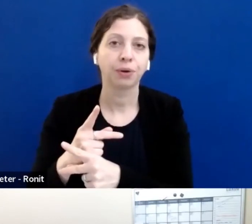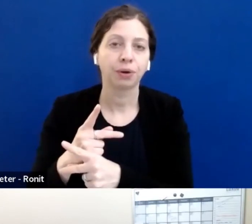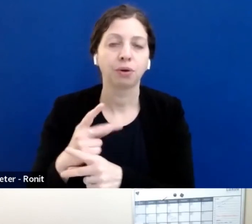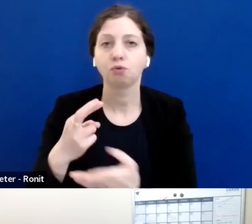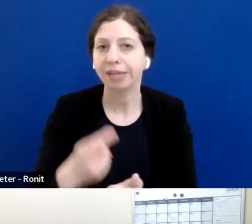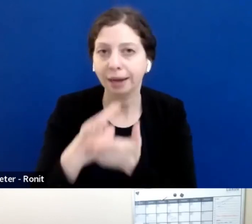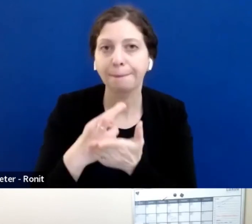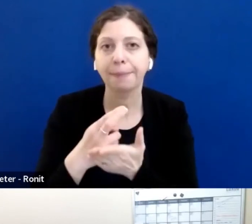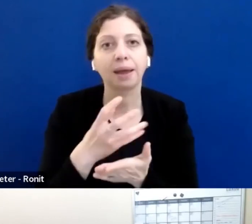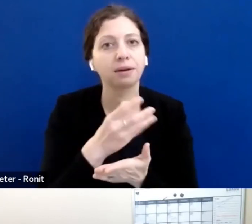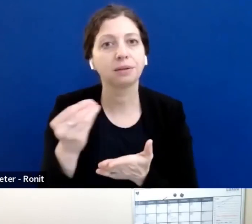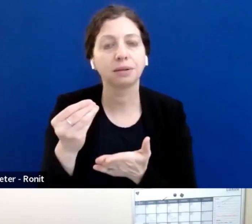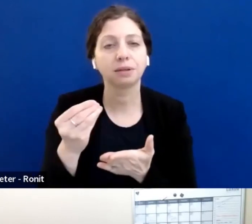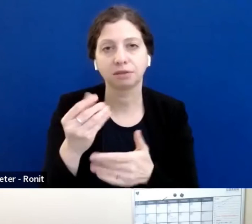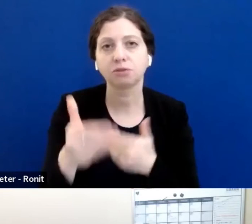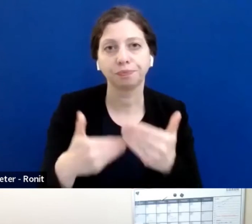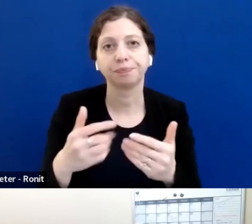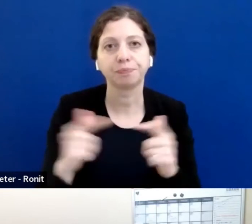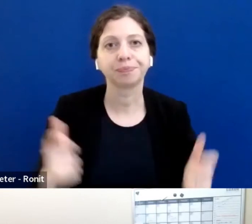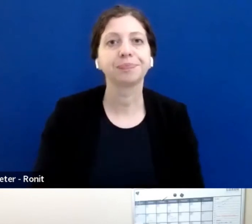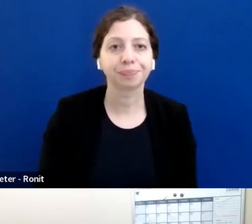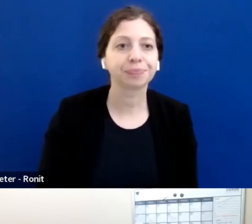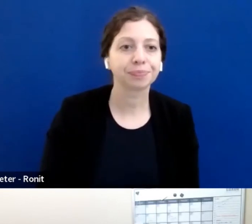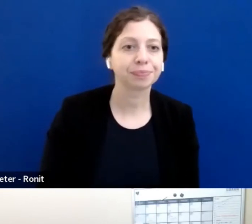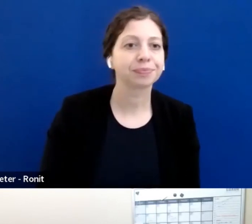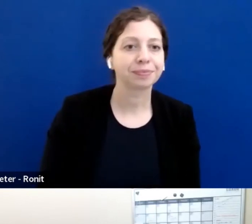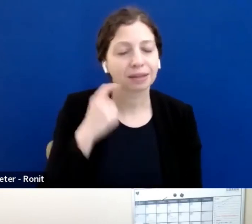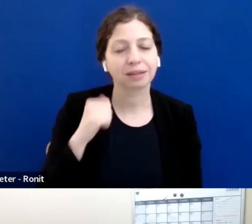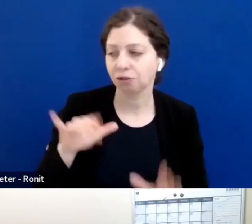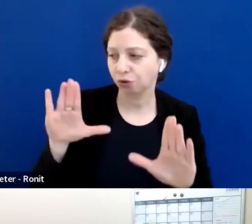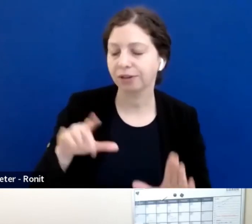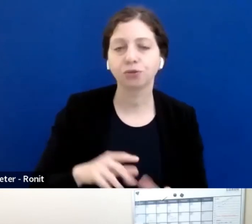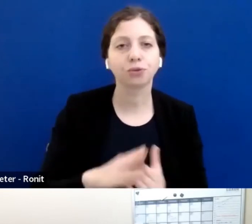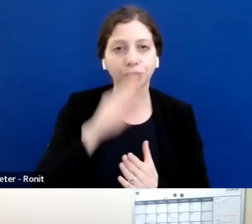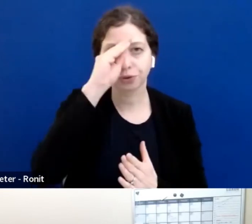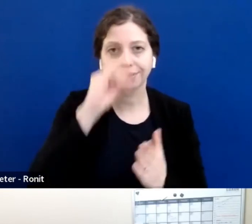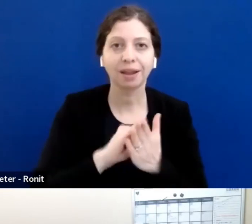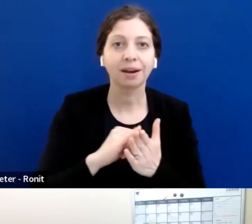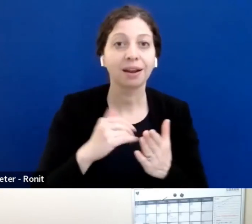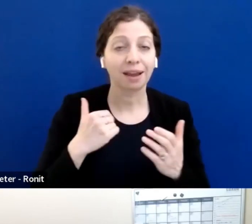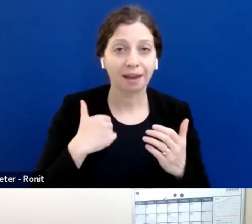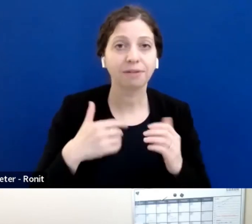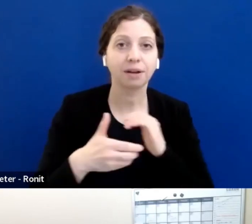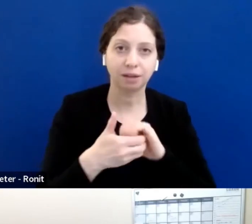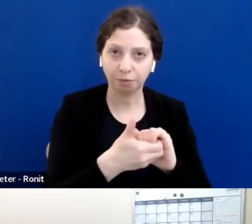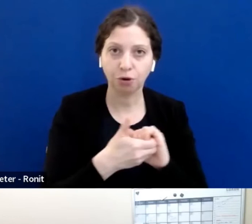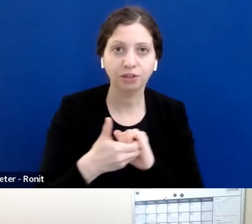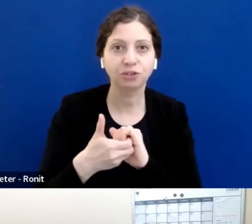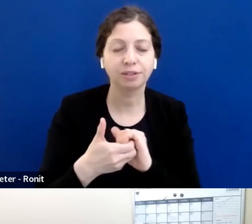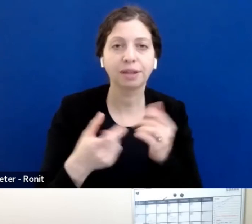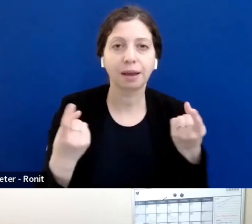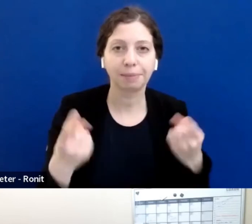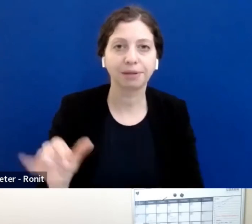rehab, and so forth. Well, I think that's great to learn that there are collaborations happening as